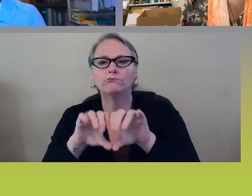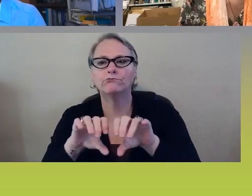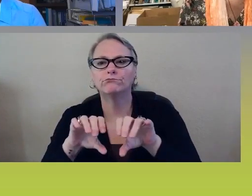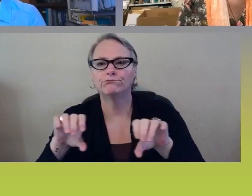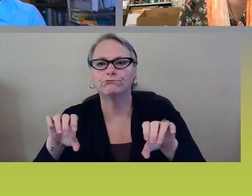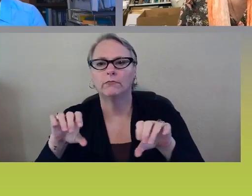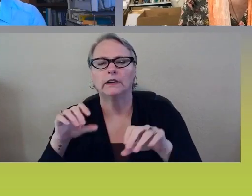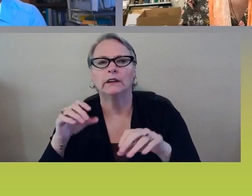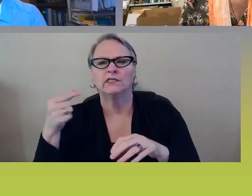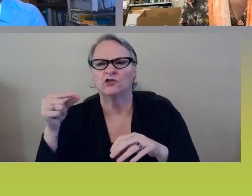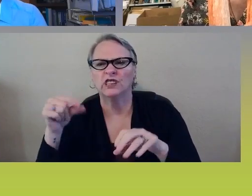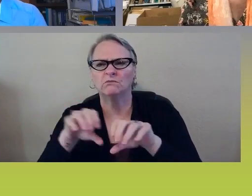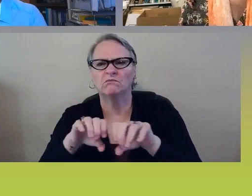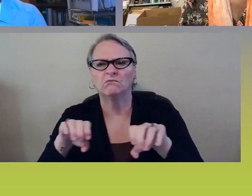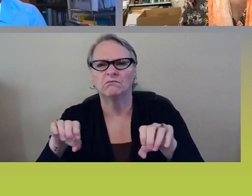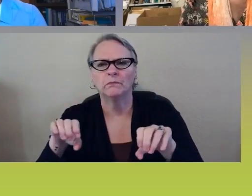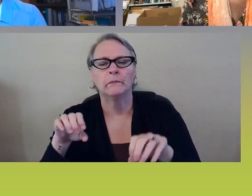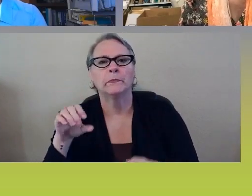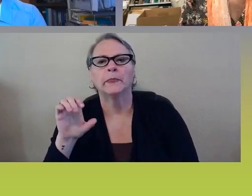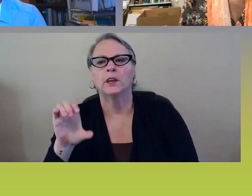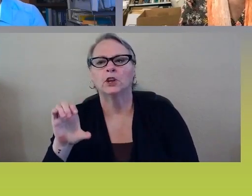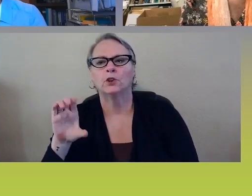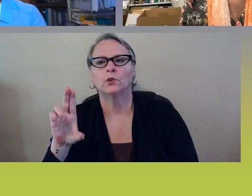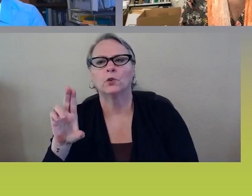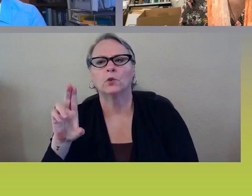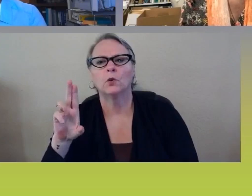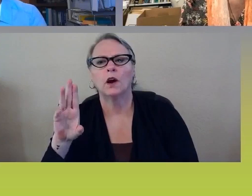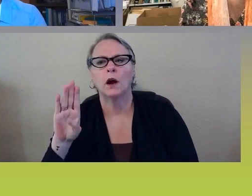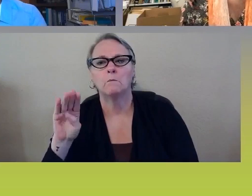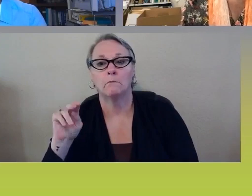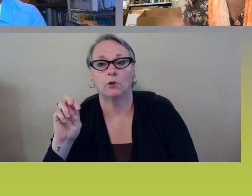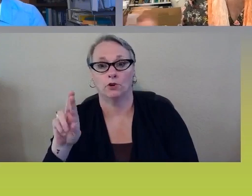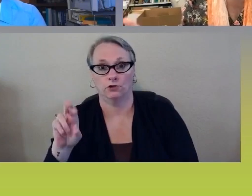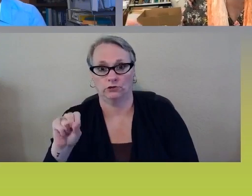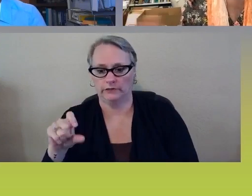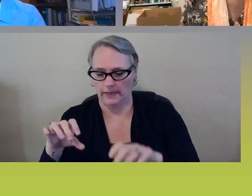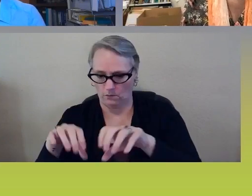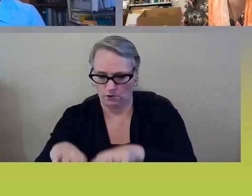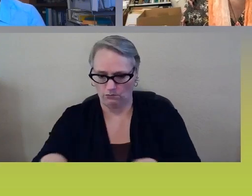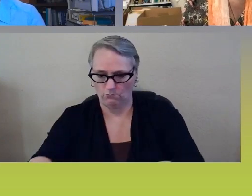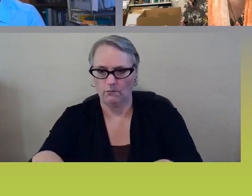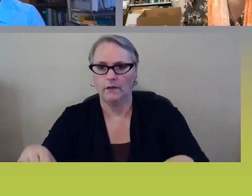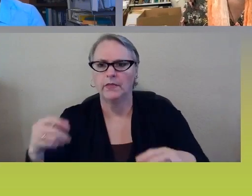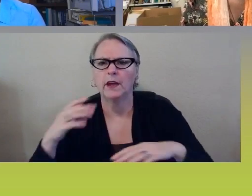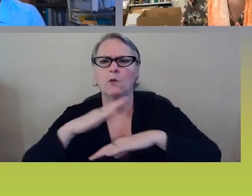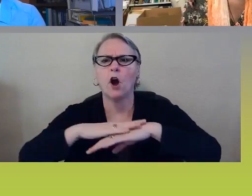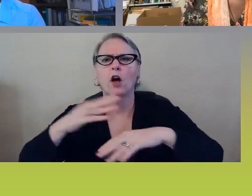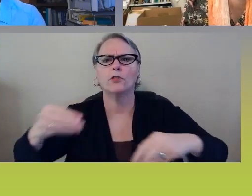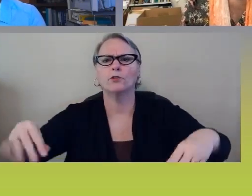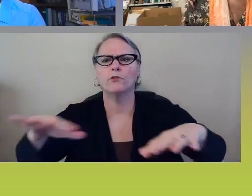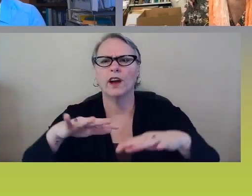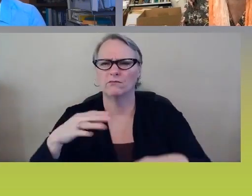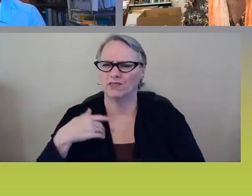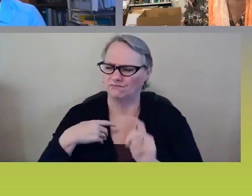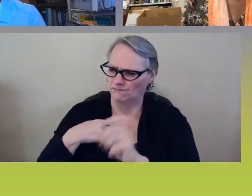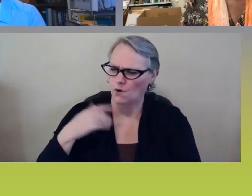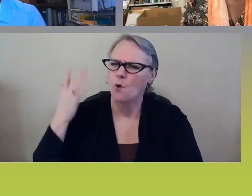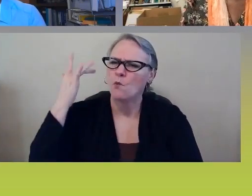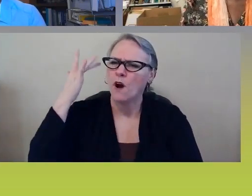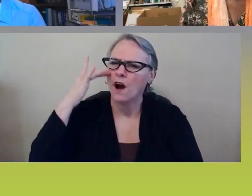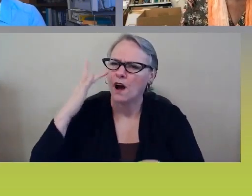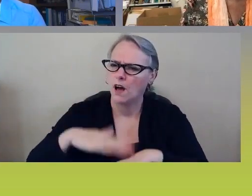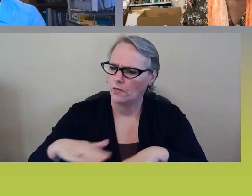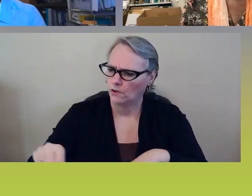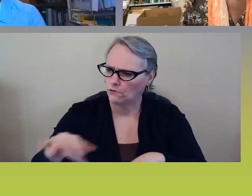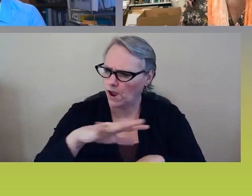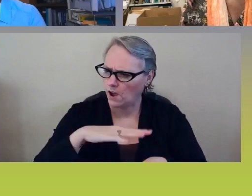the cucumbers were on the ground, and so we asked why the cucumbers are on the ground. They were on the ground